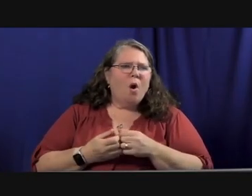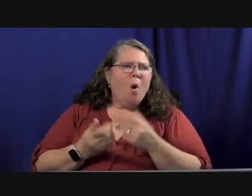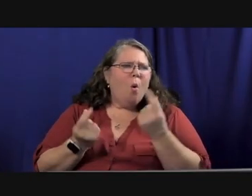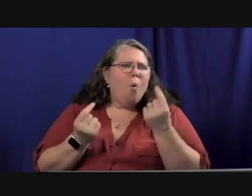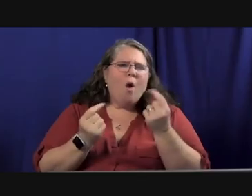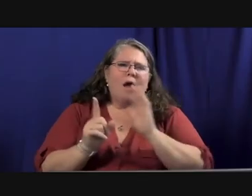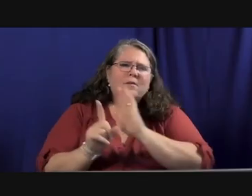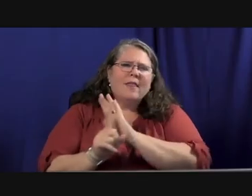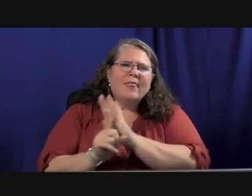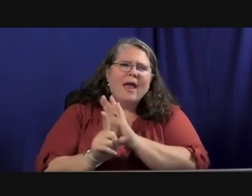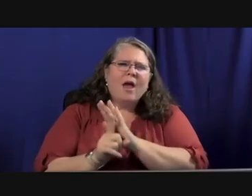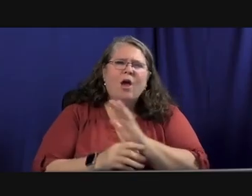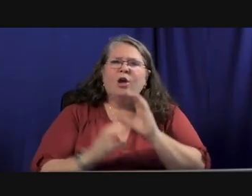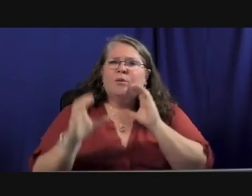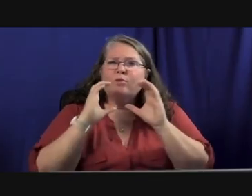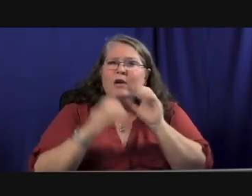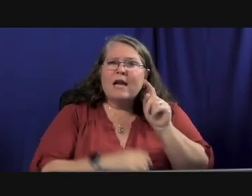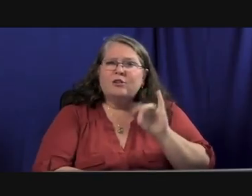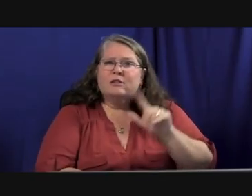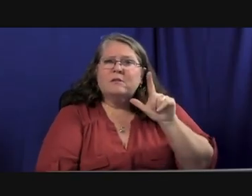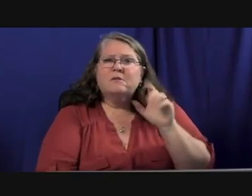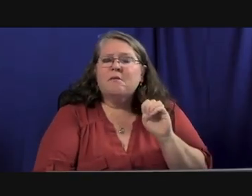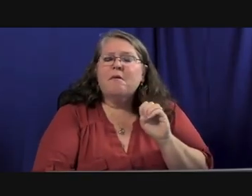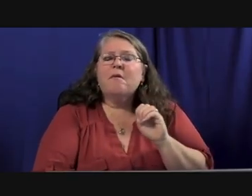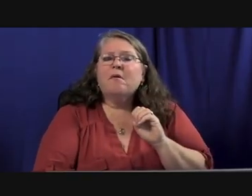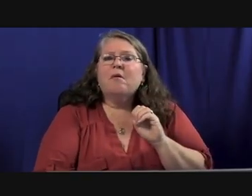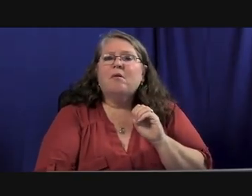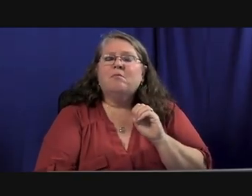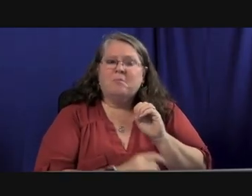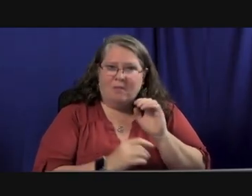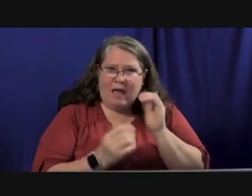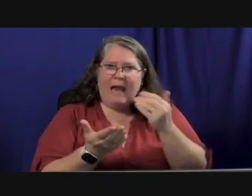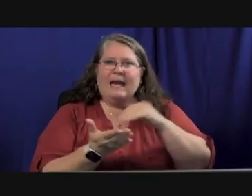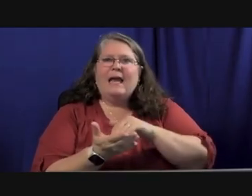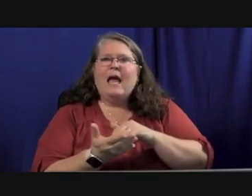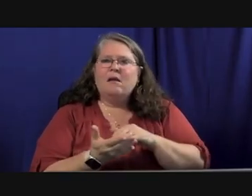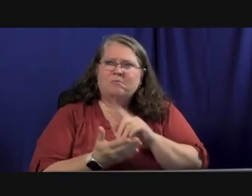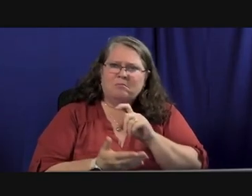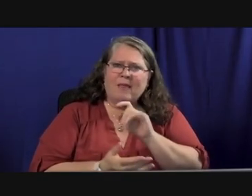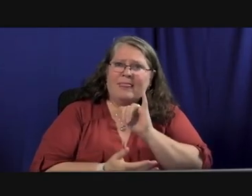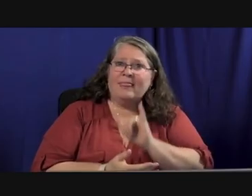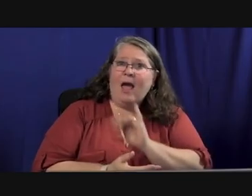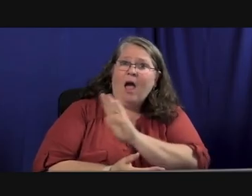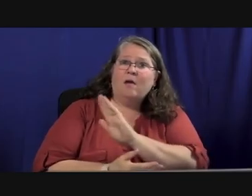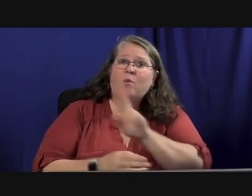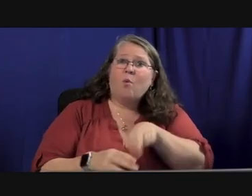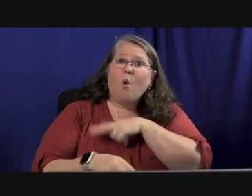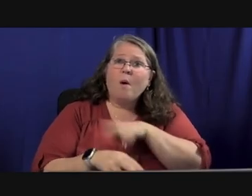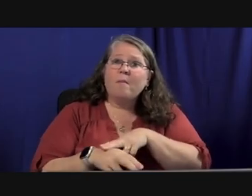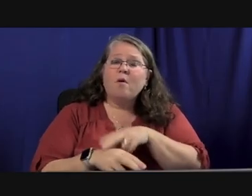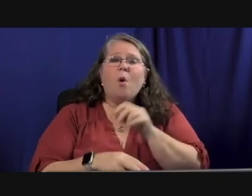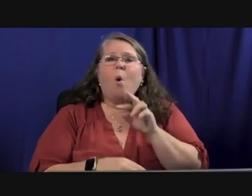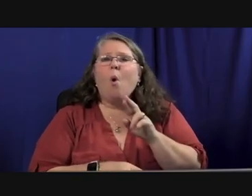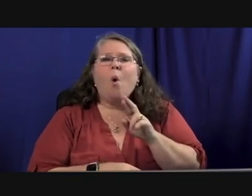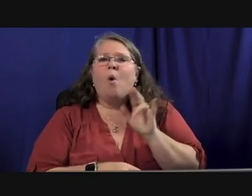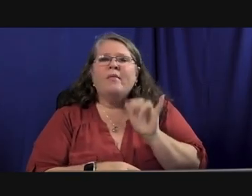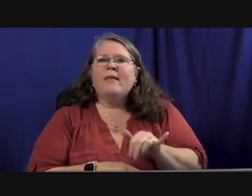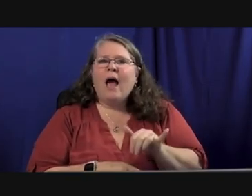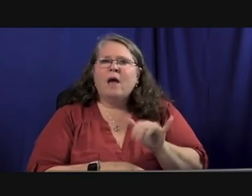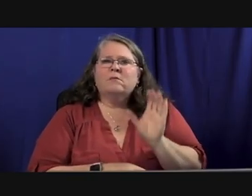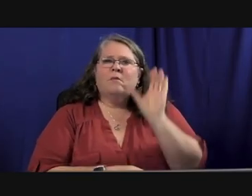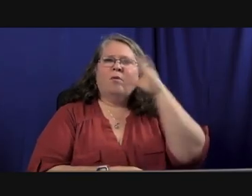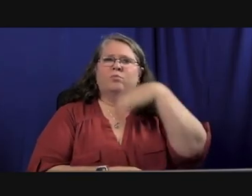and then what it looks like as far as the back and forth turn taking. The communication style is also something to think about. Is